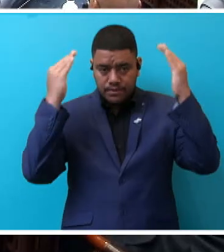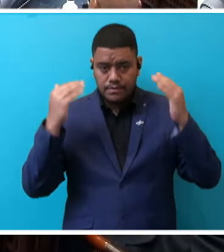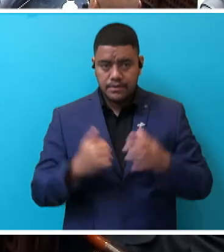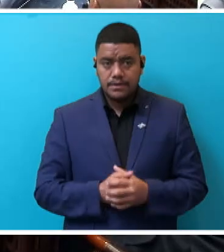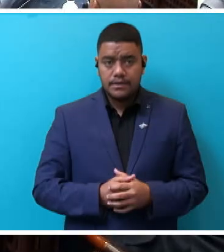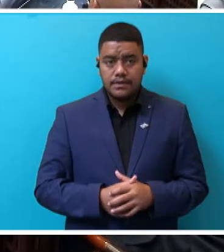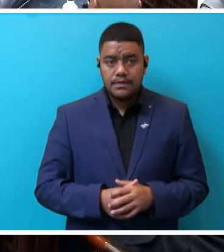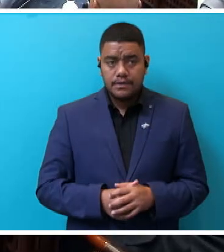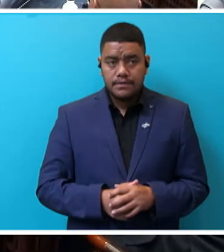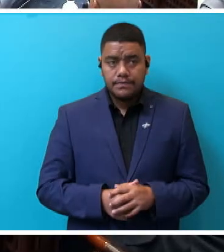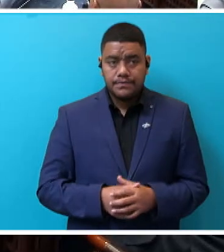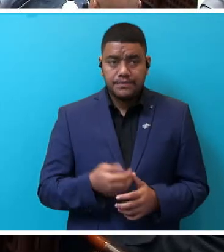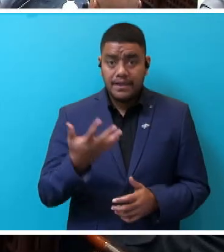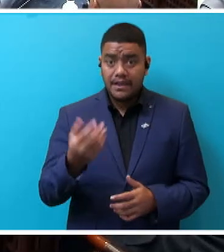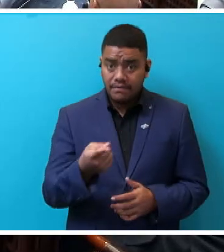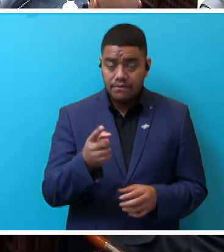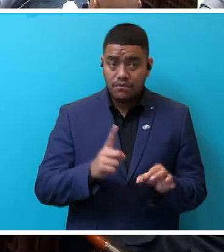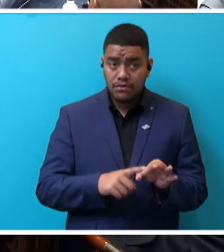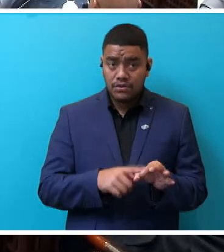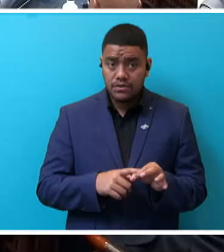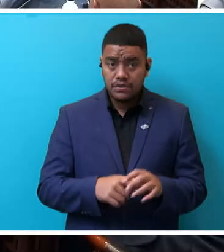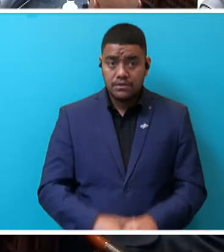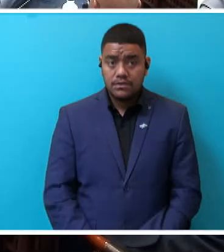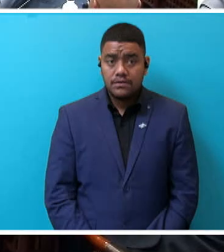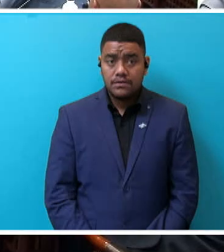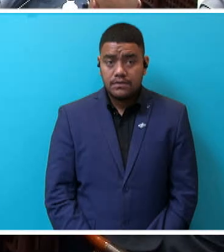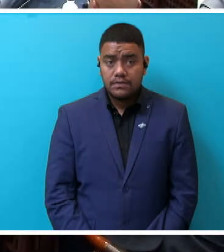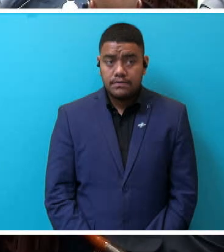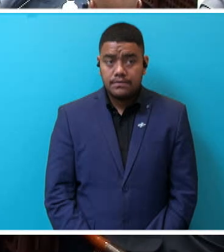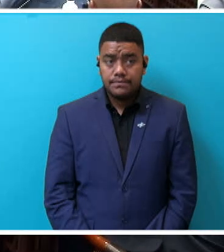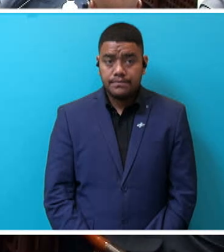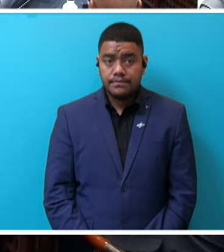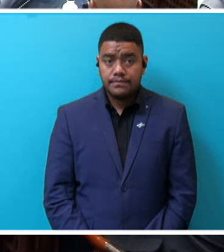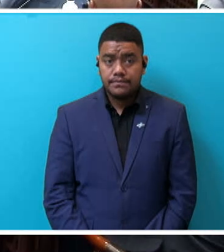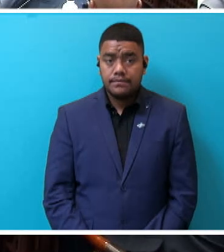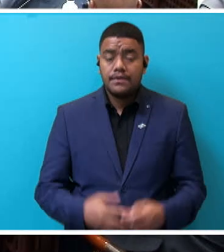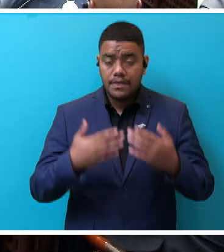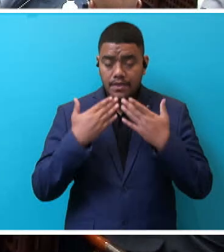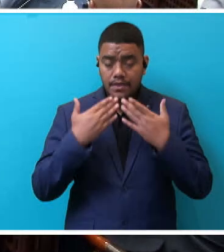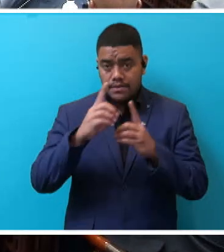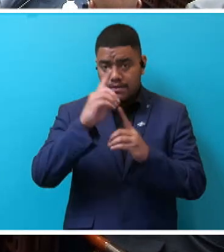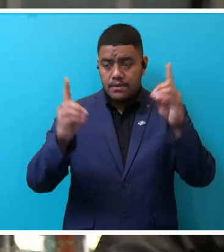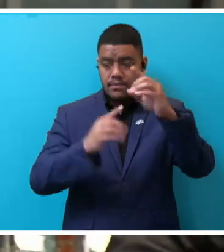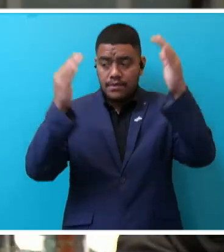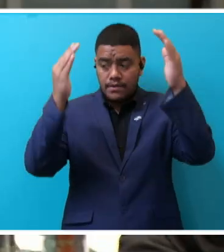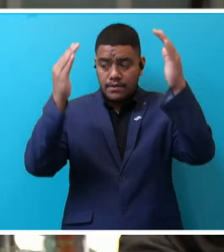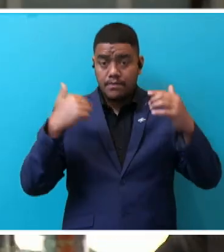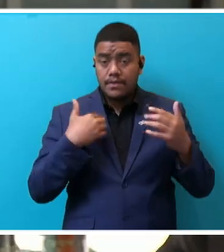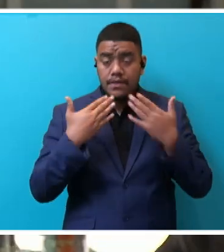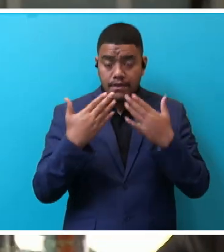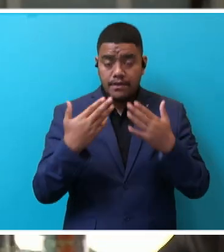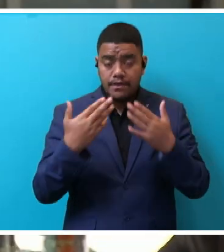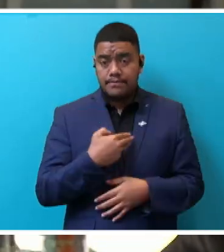Vosarogo. Do you have a supplementary question, Honourable Nath? Thank you, Madam Deputy Speaker. I thank Honourable Minister for